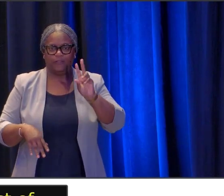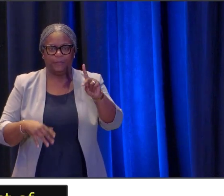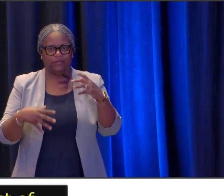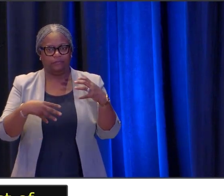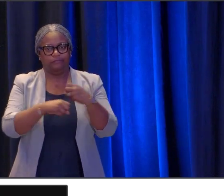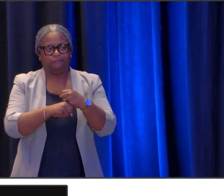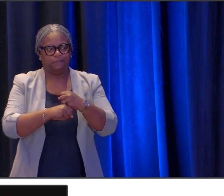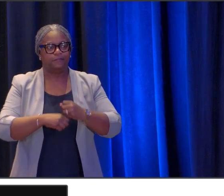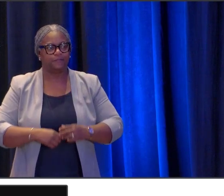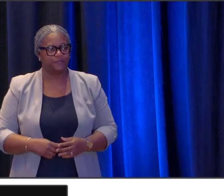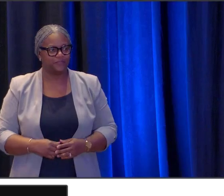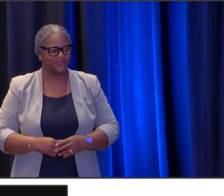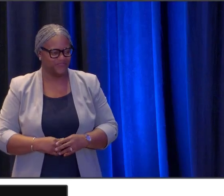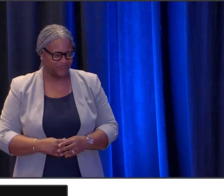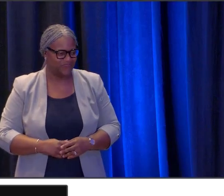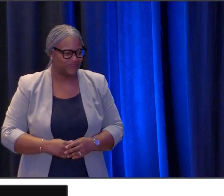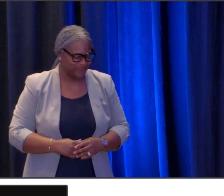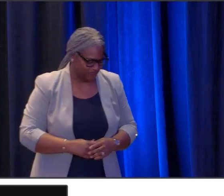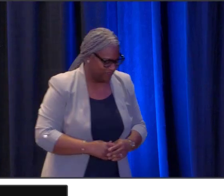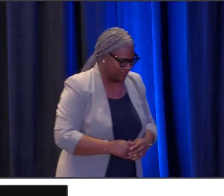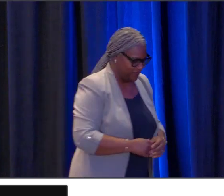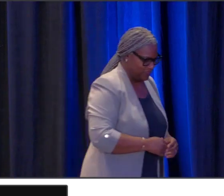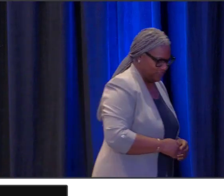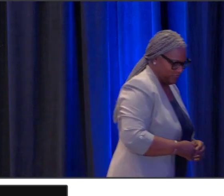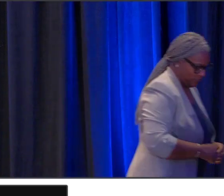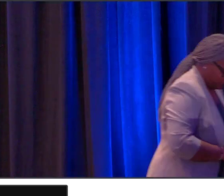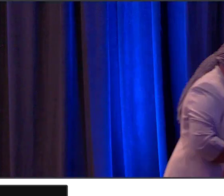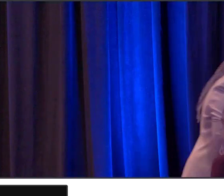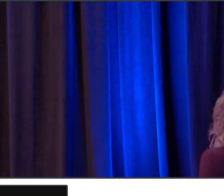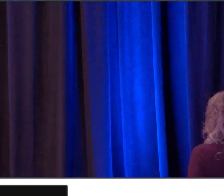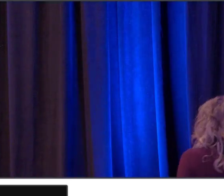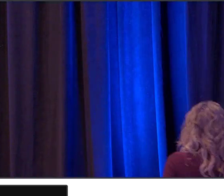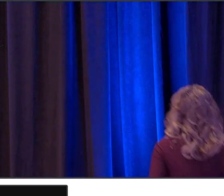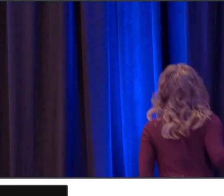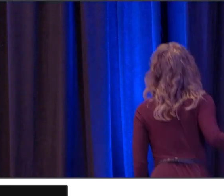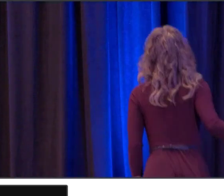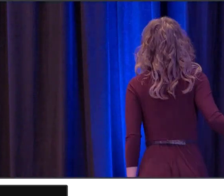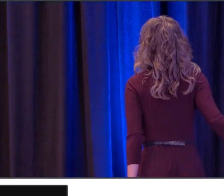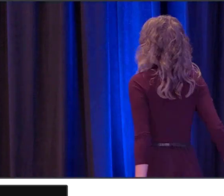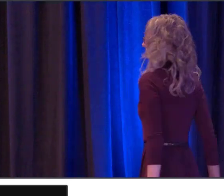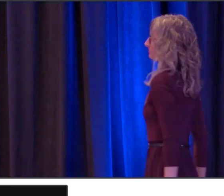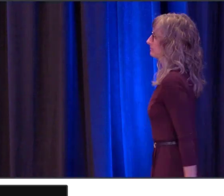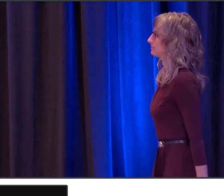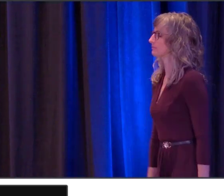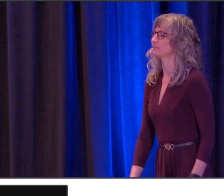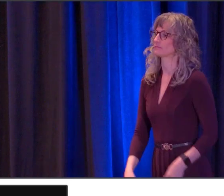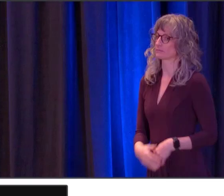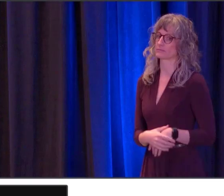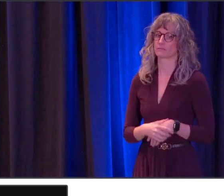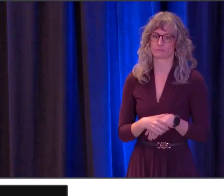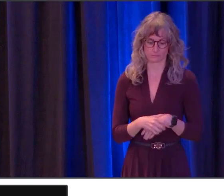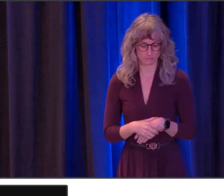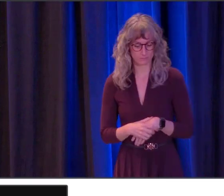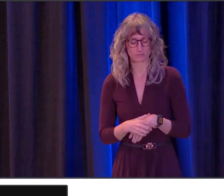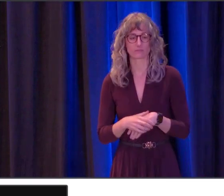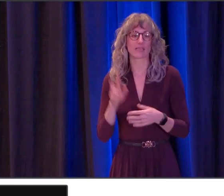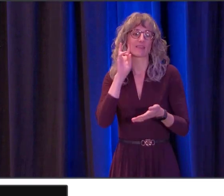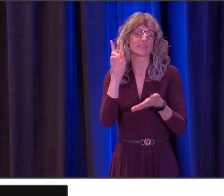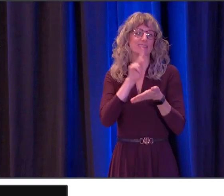you. The Secretary reported that we are working on